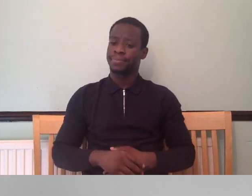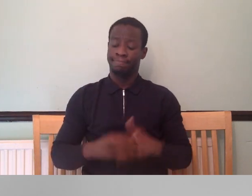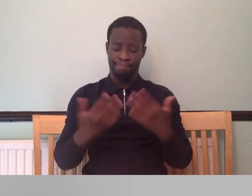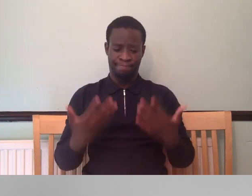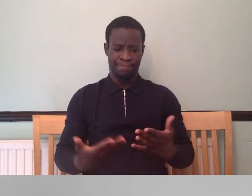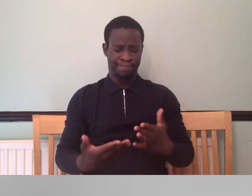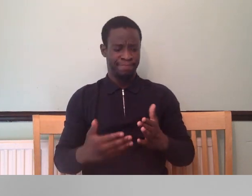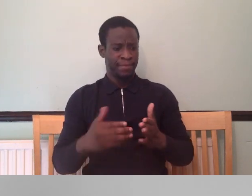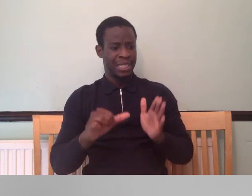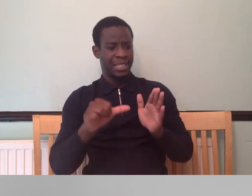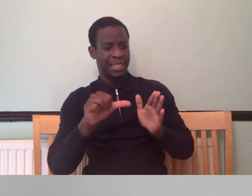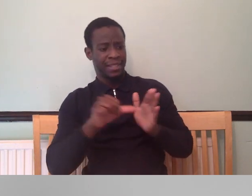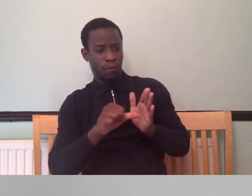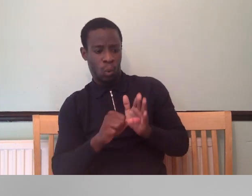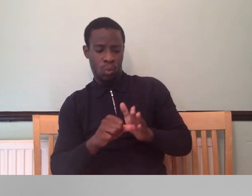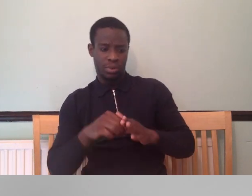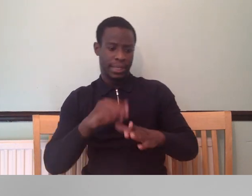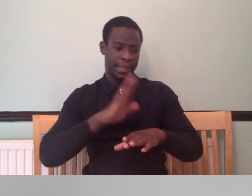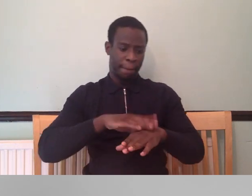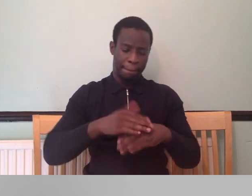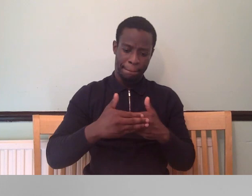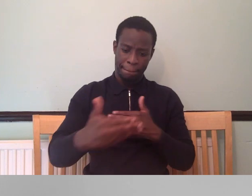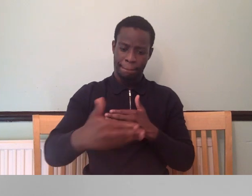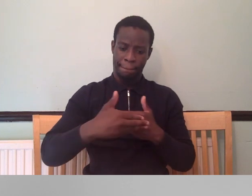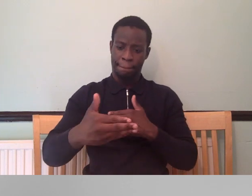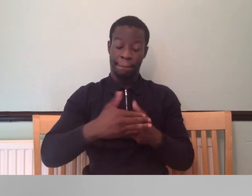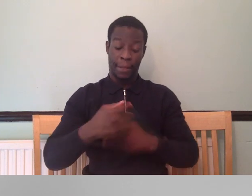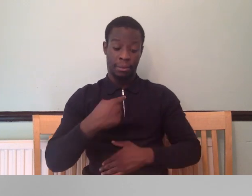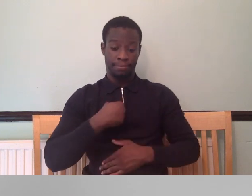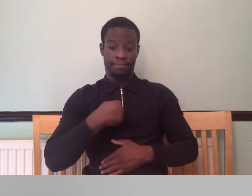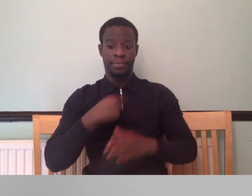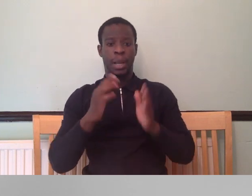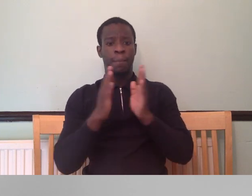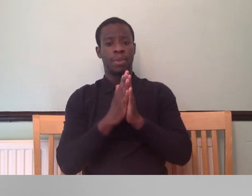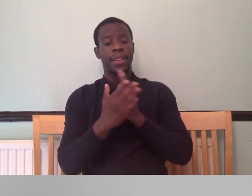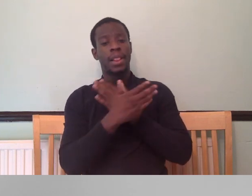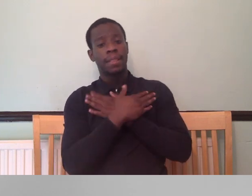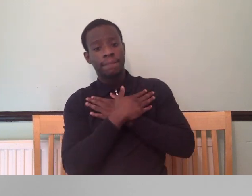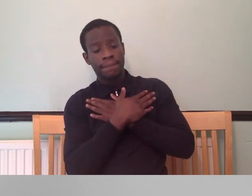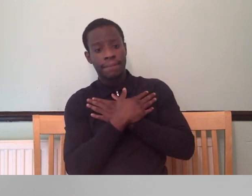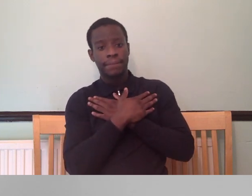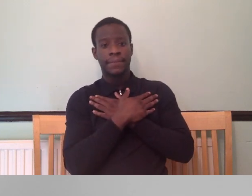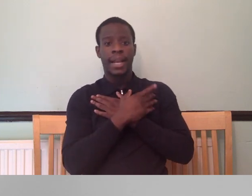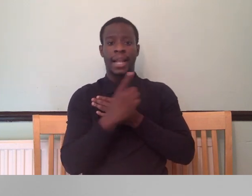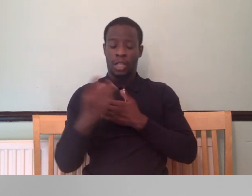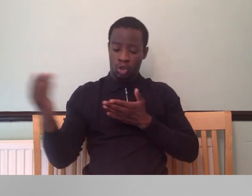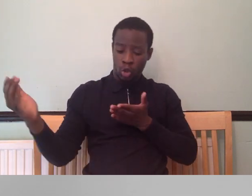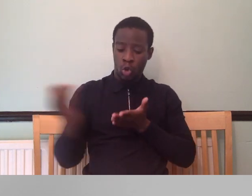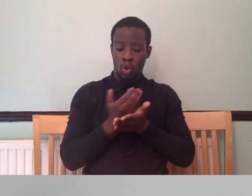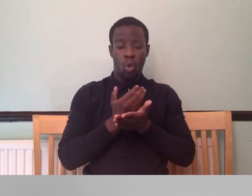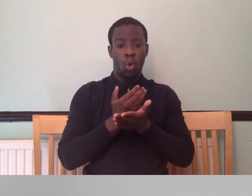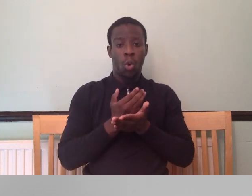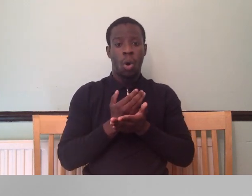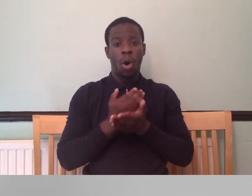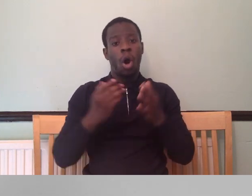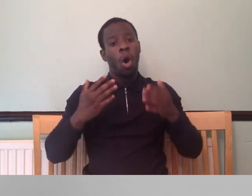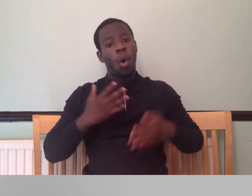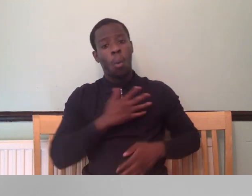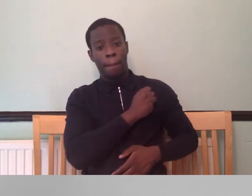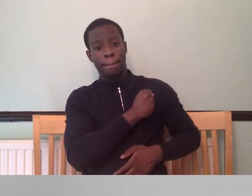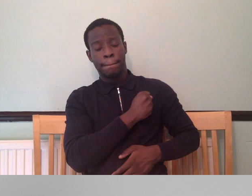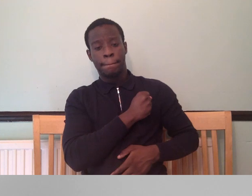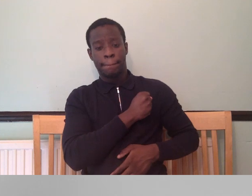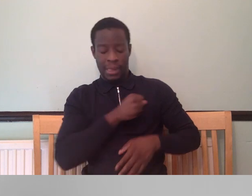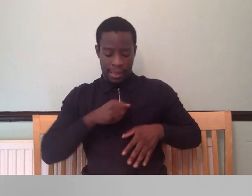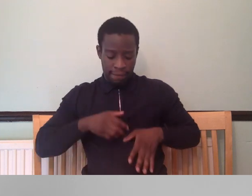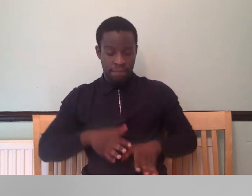these turbulent times, I pray that the love and secure hope that